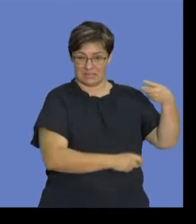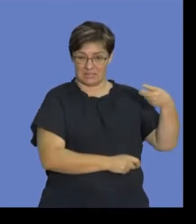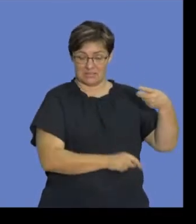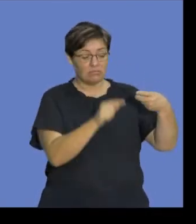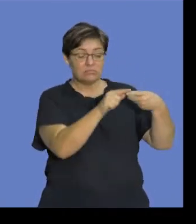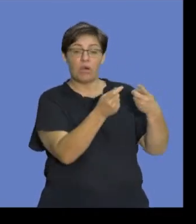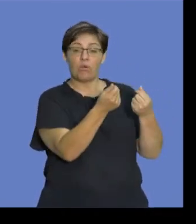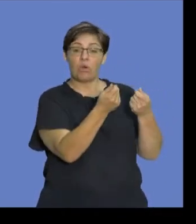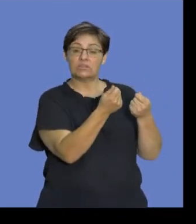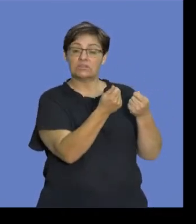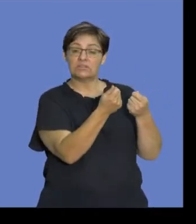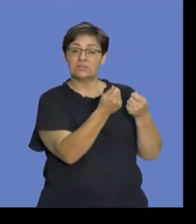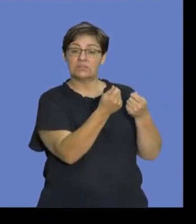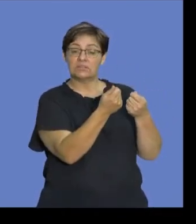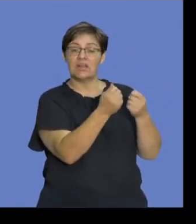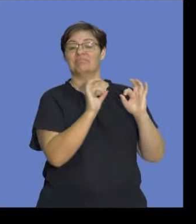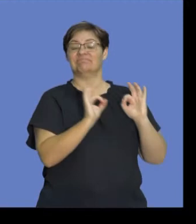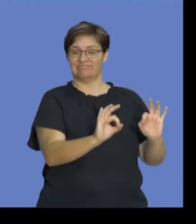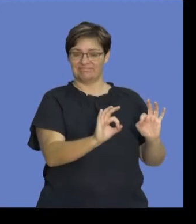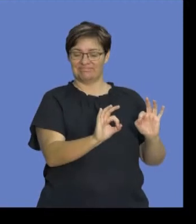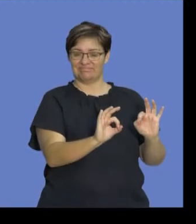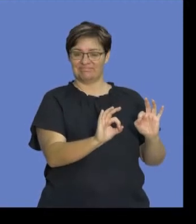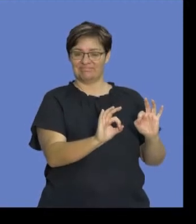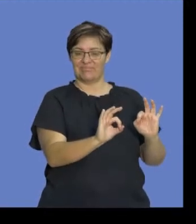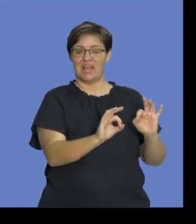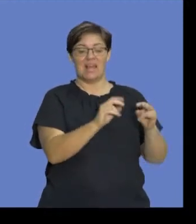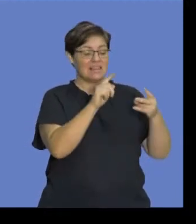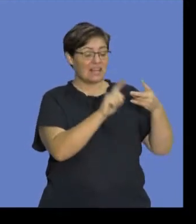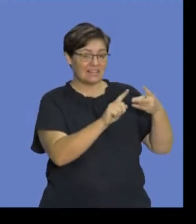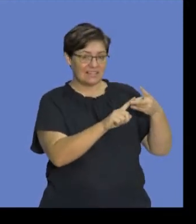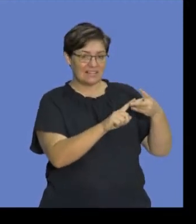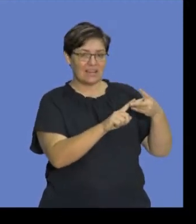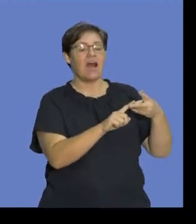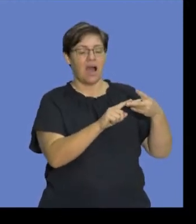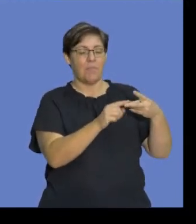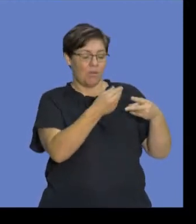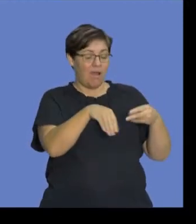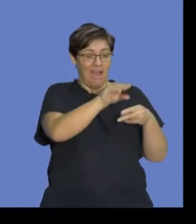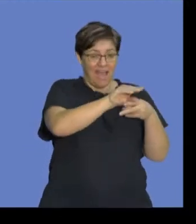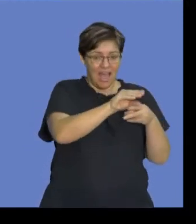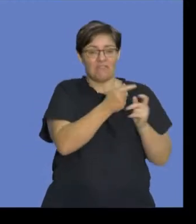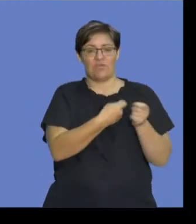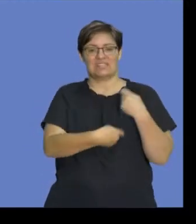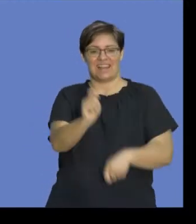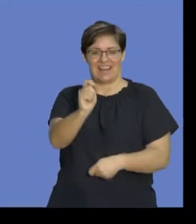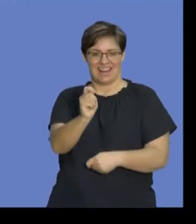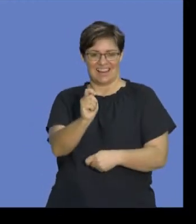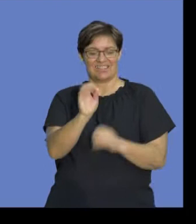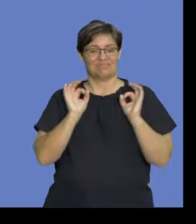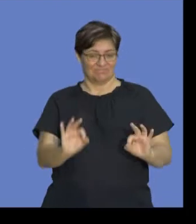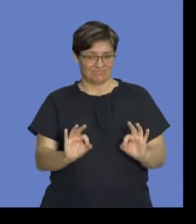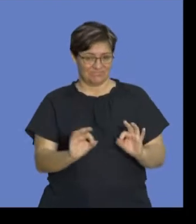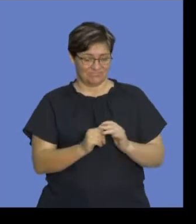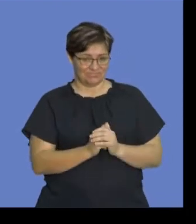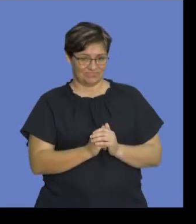cost price, they will therefore be able to determine the correct selling price as well. And